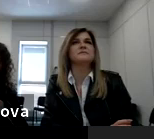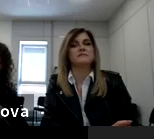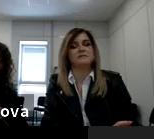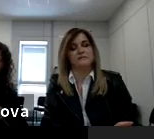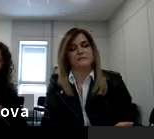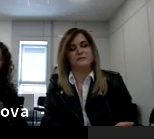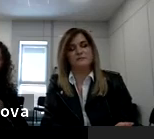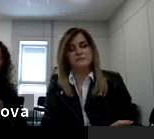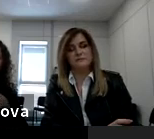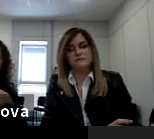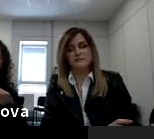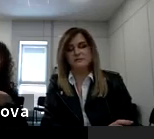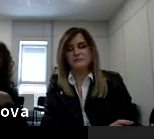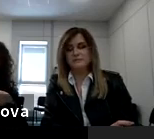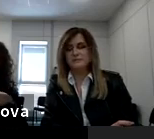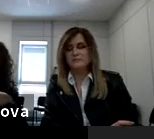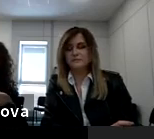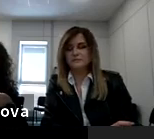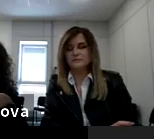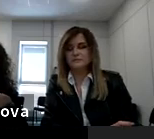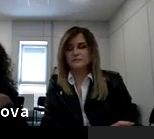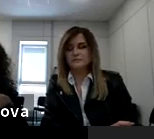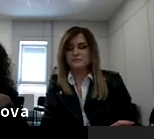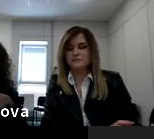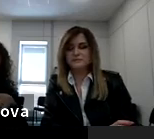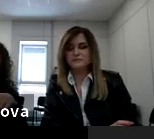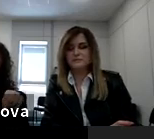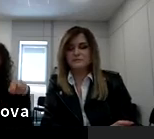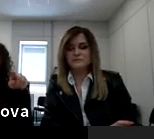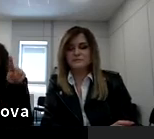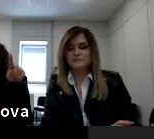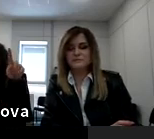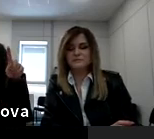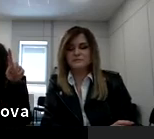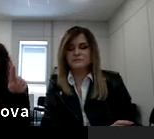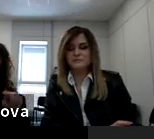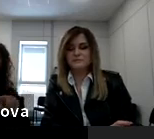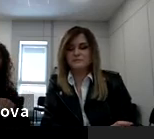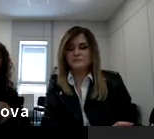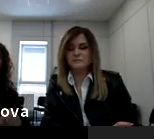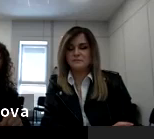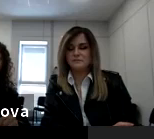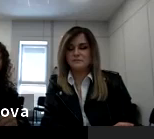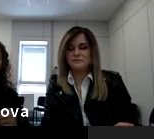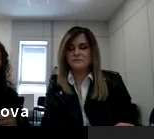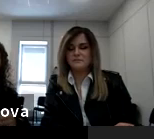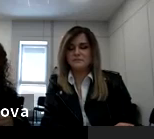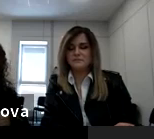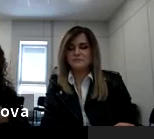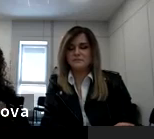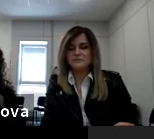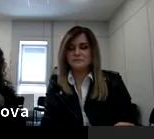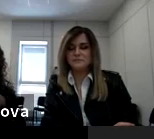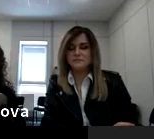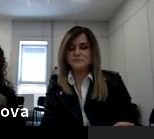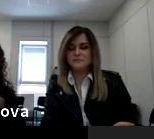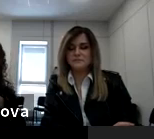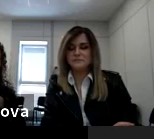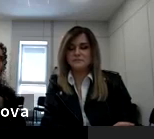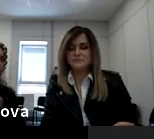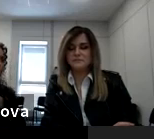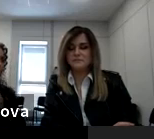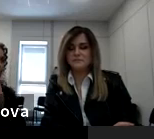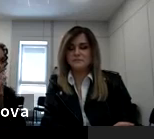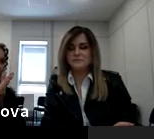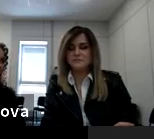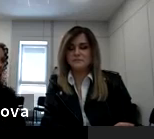It is very hard to make diffuse lighting effect without any